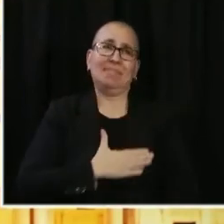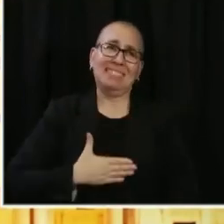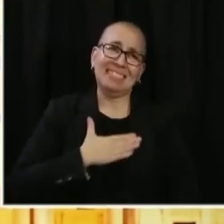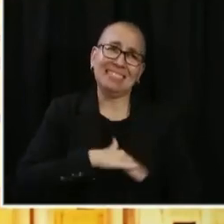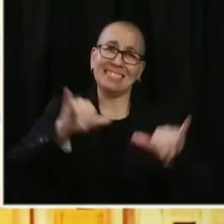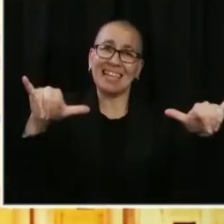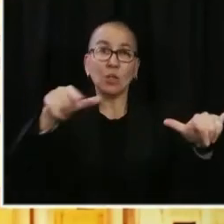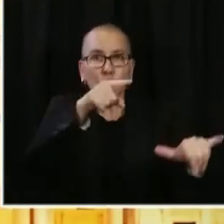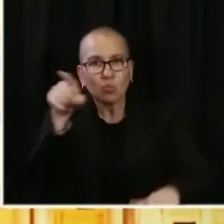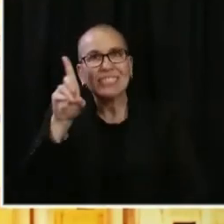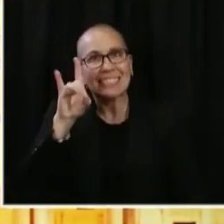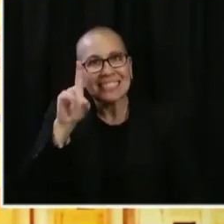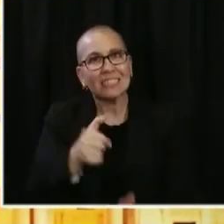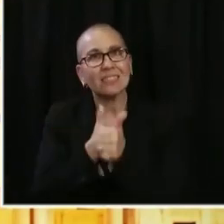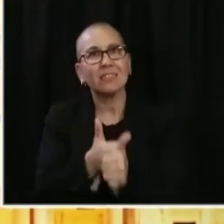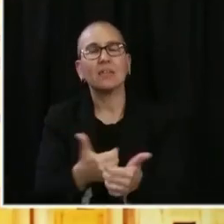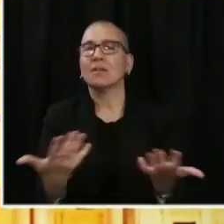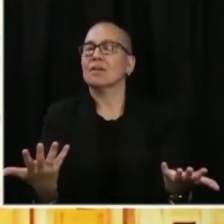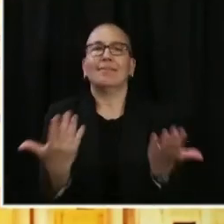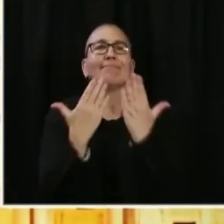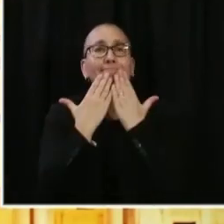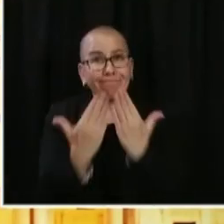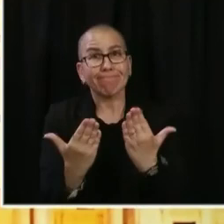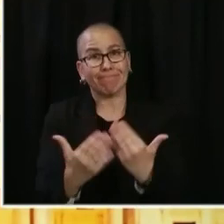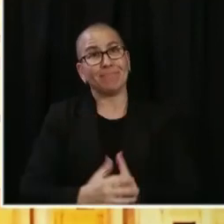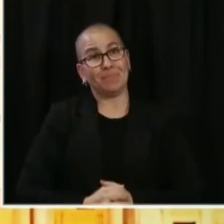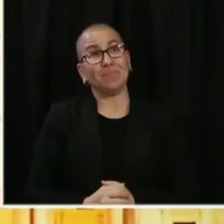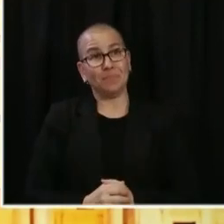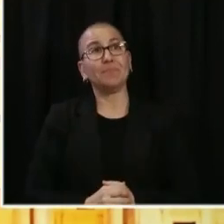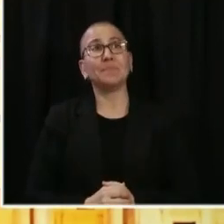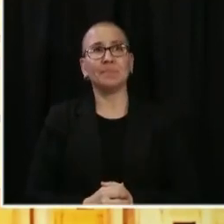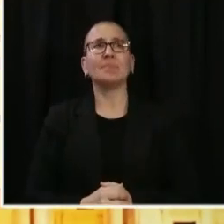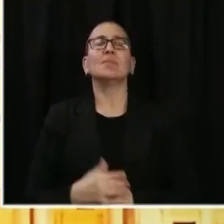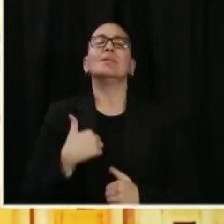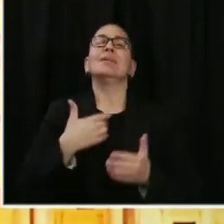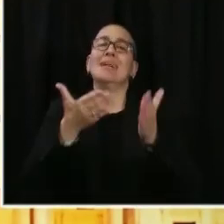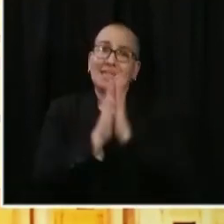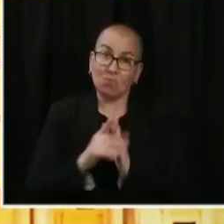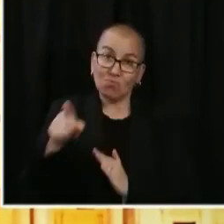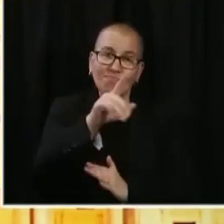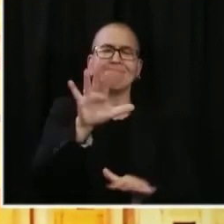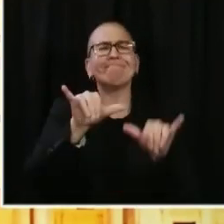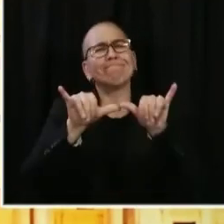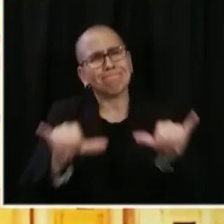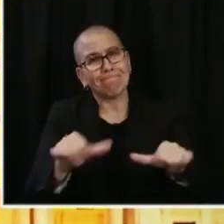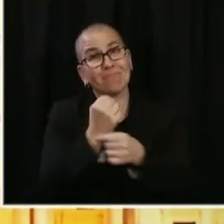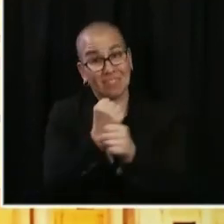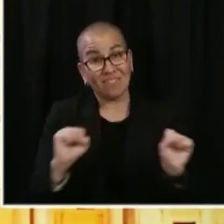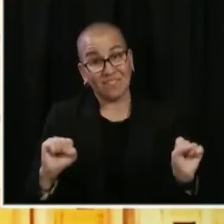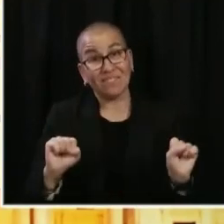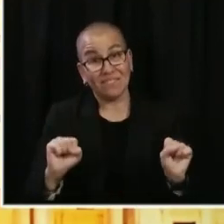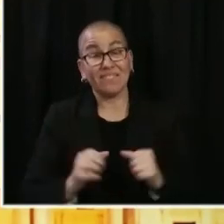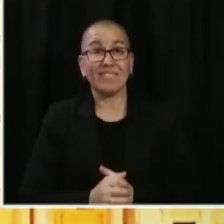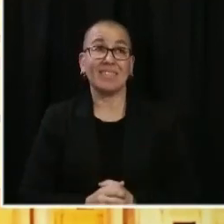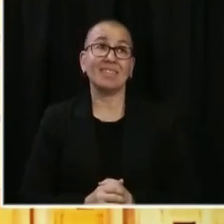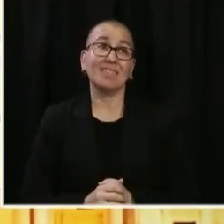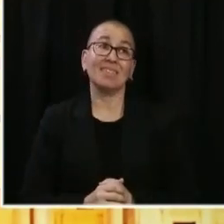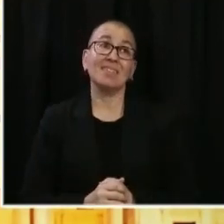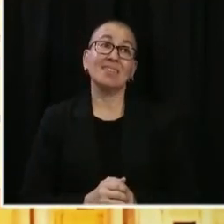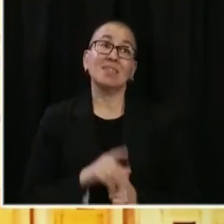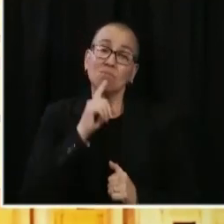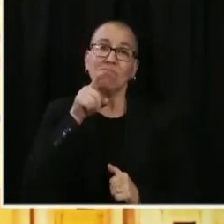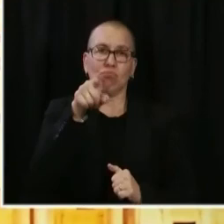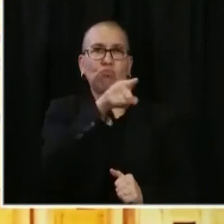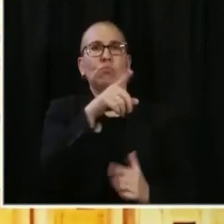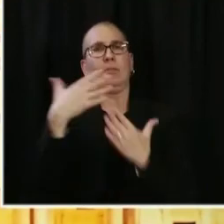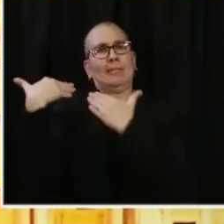doing so, you saved lives. Now I'm asking you to stay safe. We're counting on Minnesotans to take personal responsibility for their own